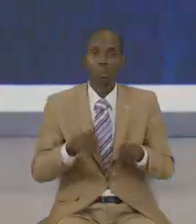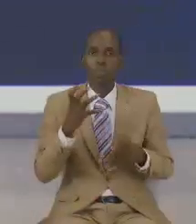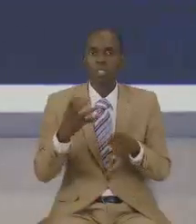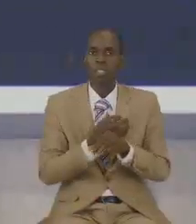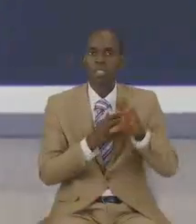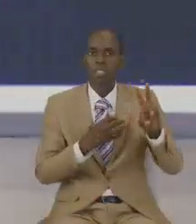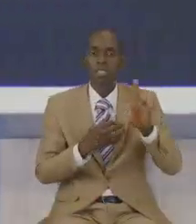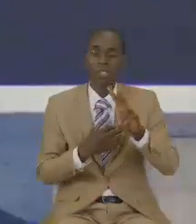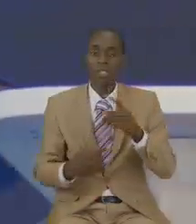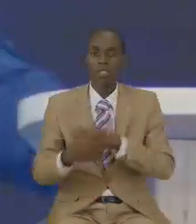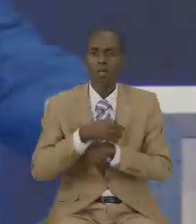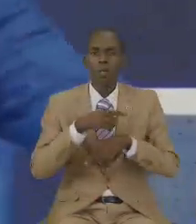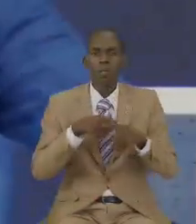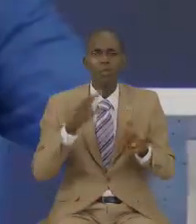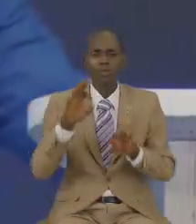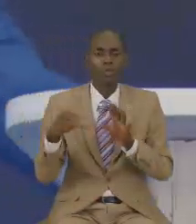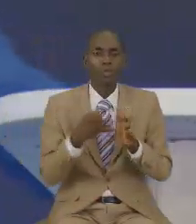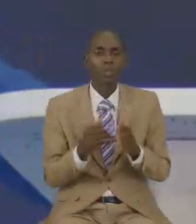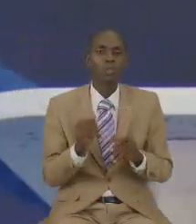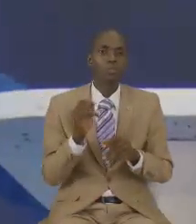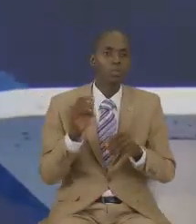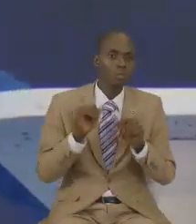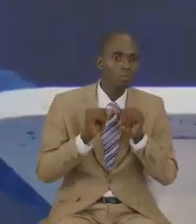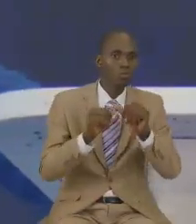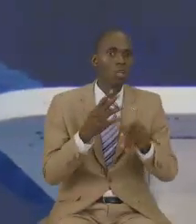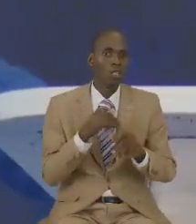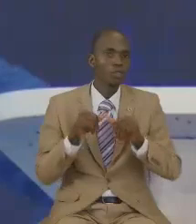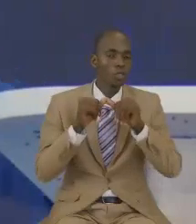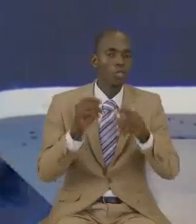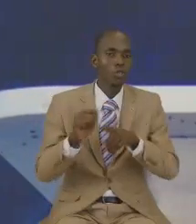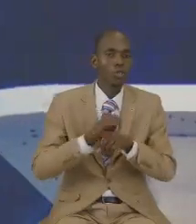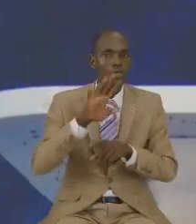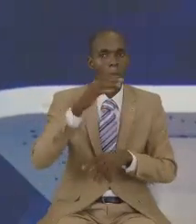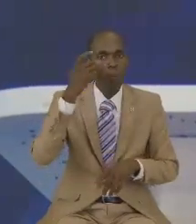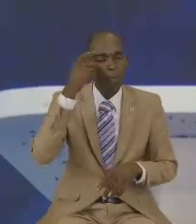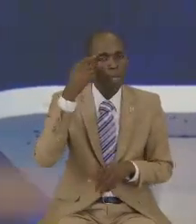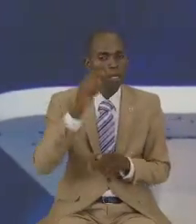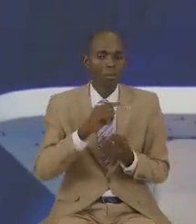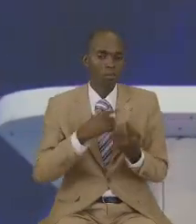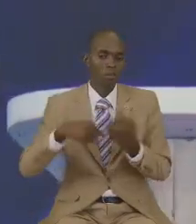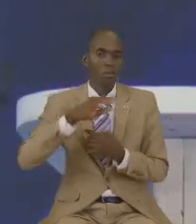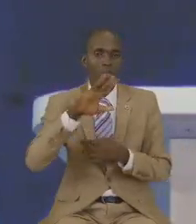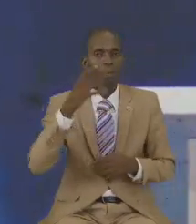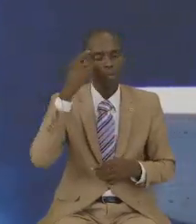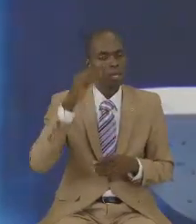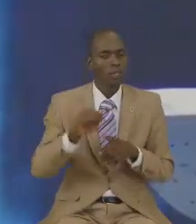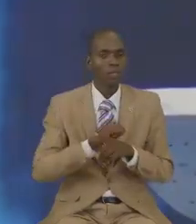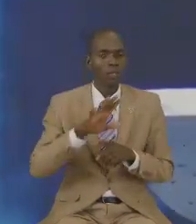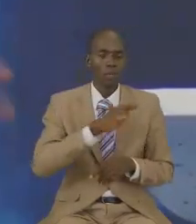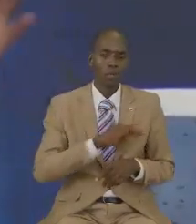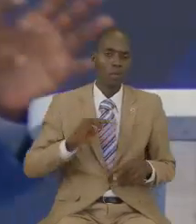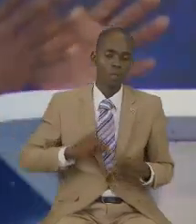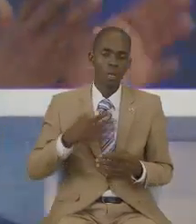over and over and over, and you're training your mind, you're turning your mind, and you're training your members, you're turning your